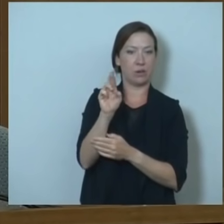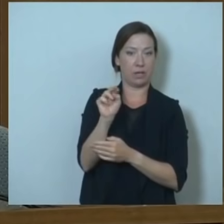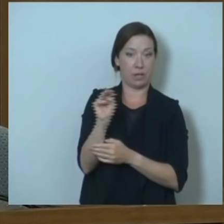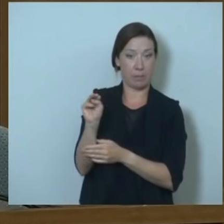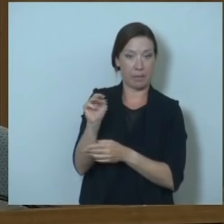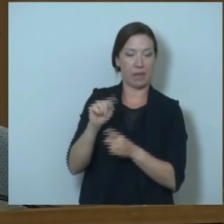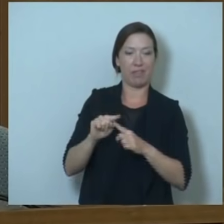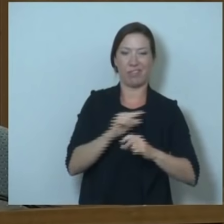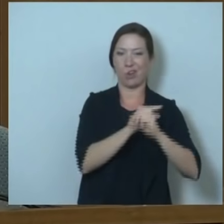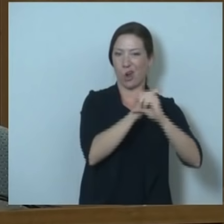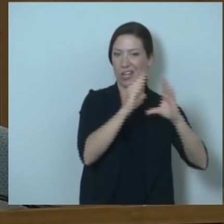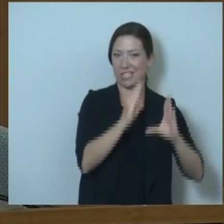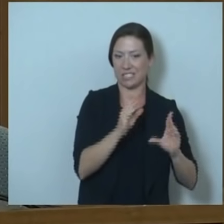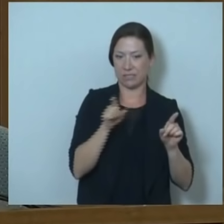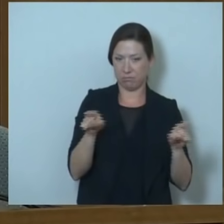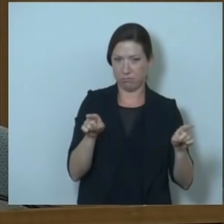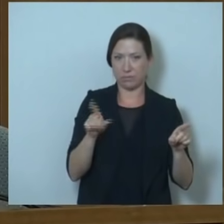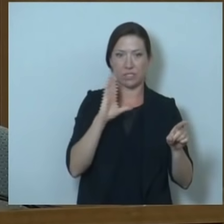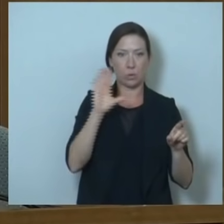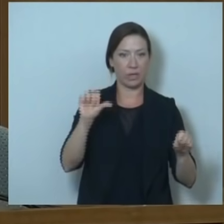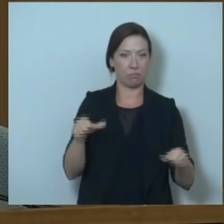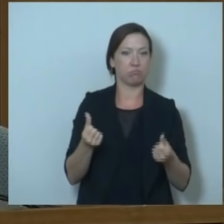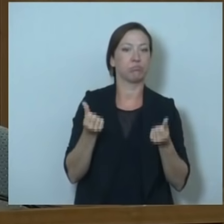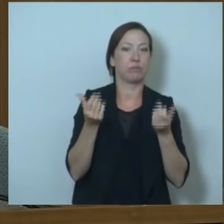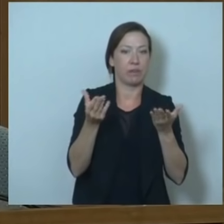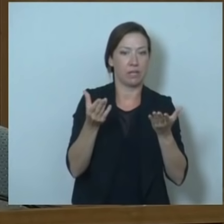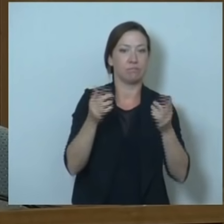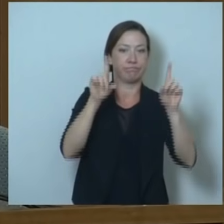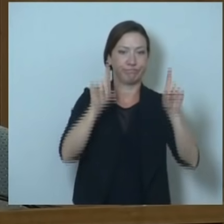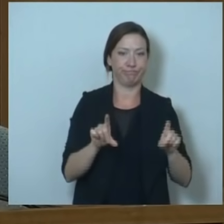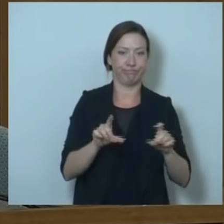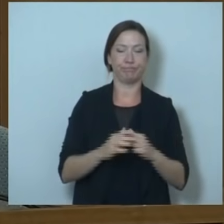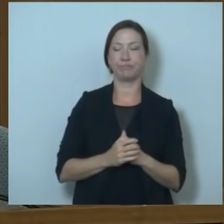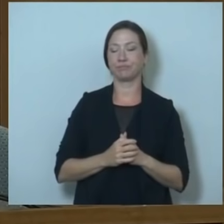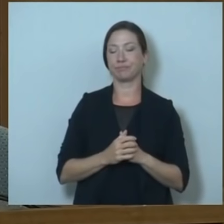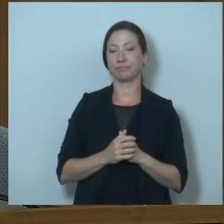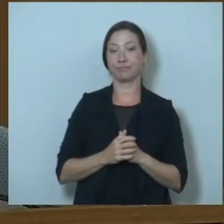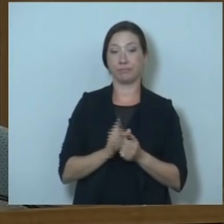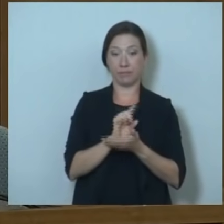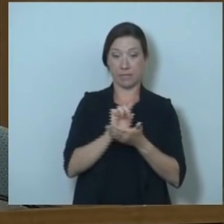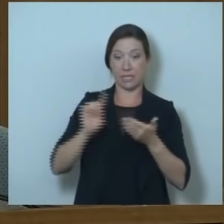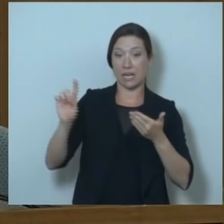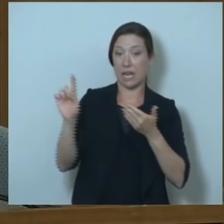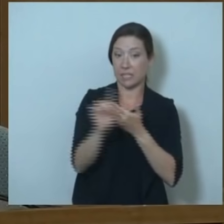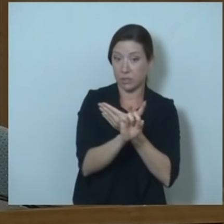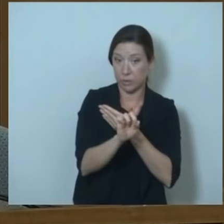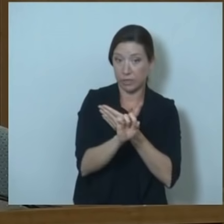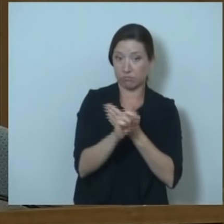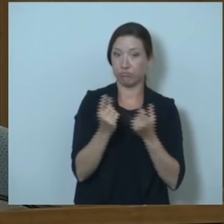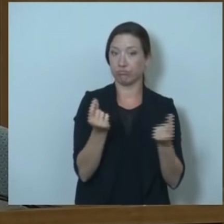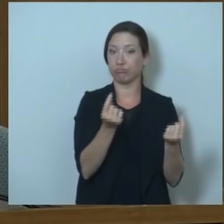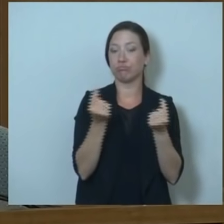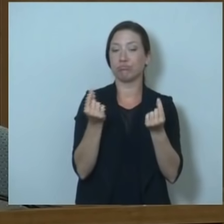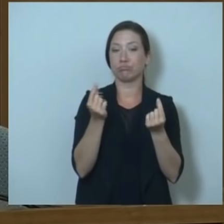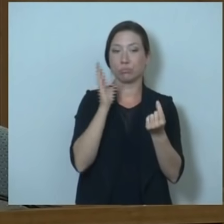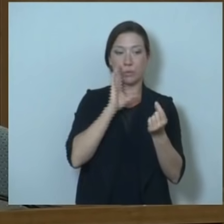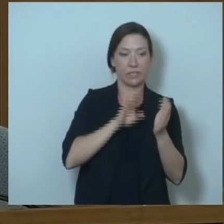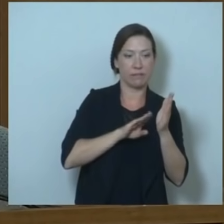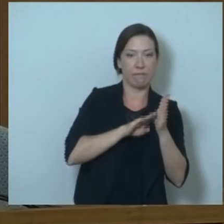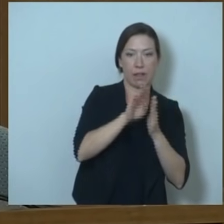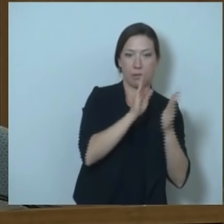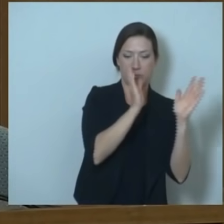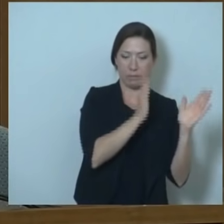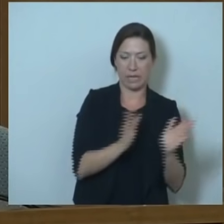underway. And looking forward to the next week, we're developing initiatives or plans to test any